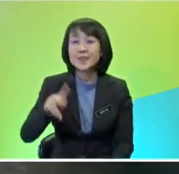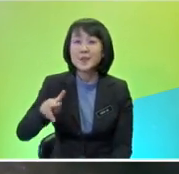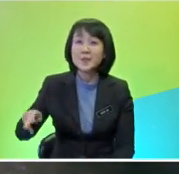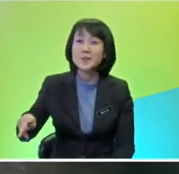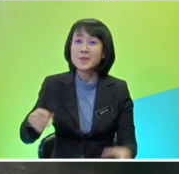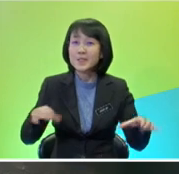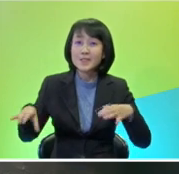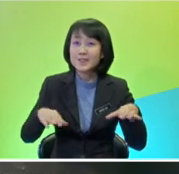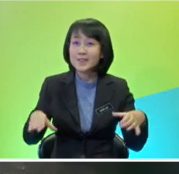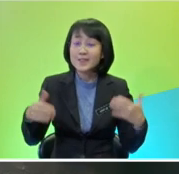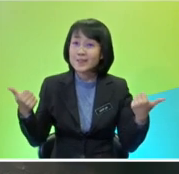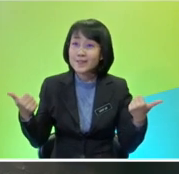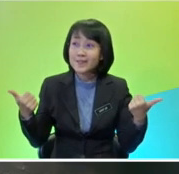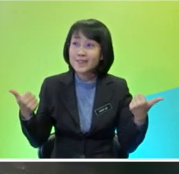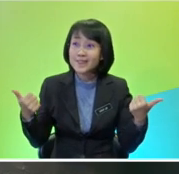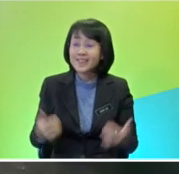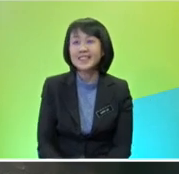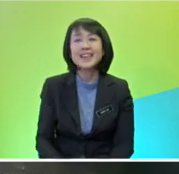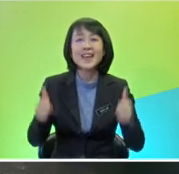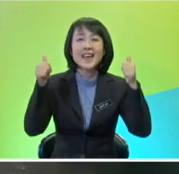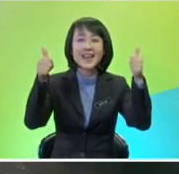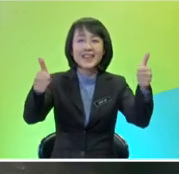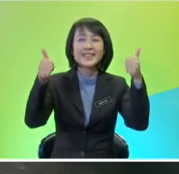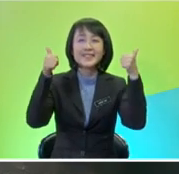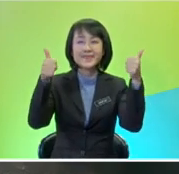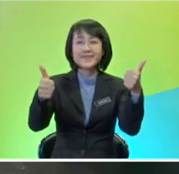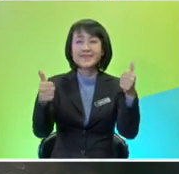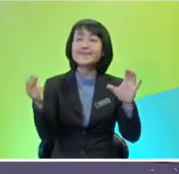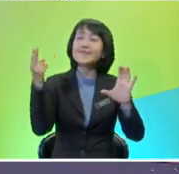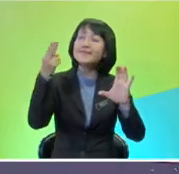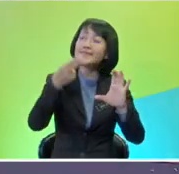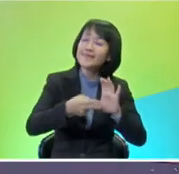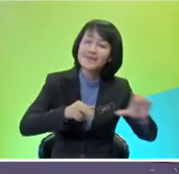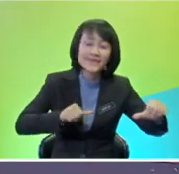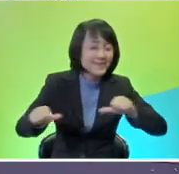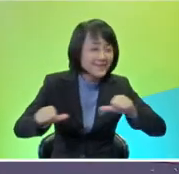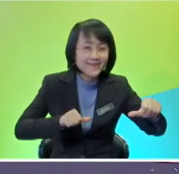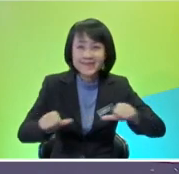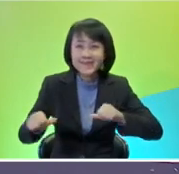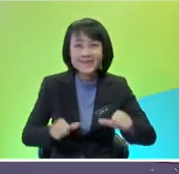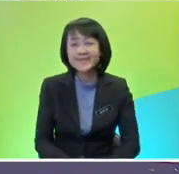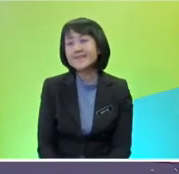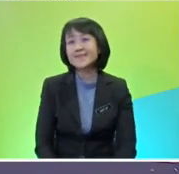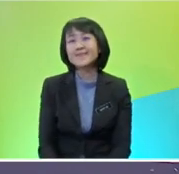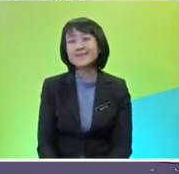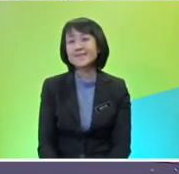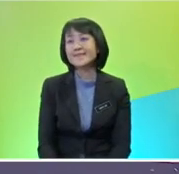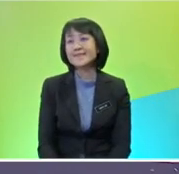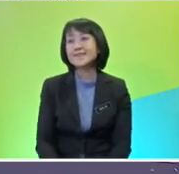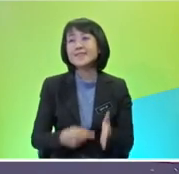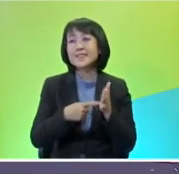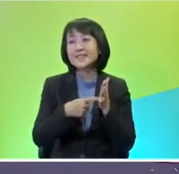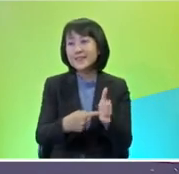activity? They did a great job, Chris. Okay. They participate actively in this activity, and it shows that they